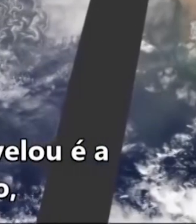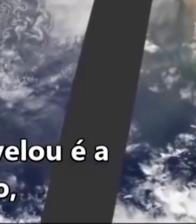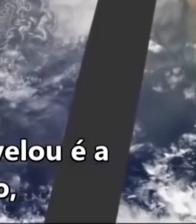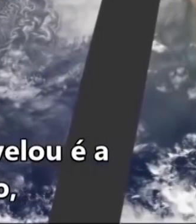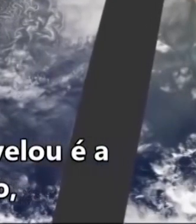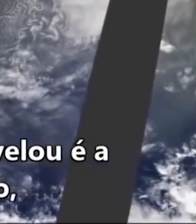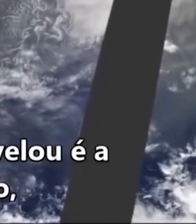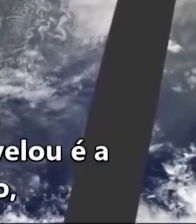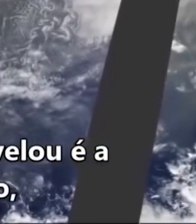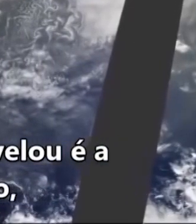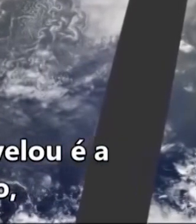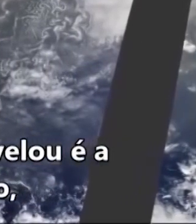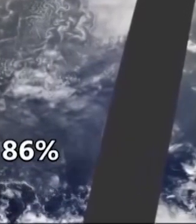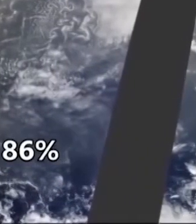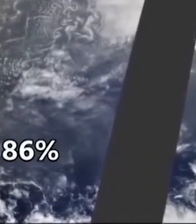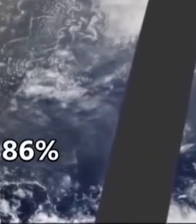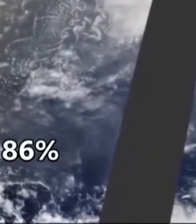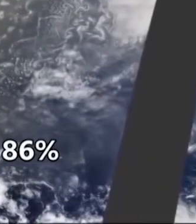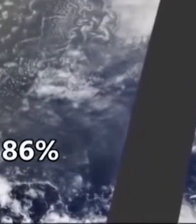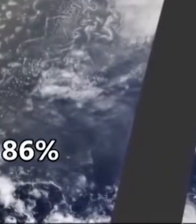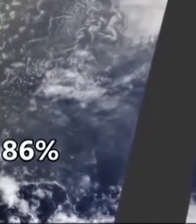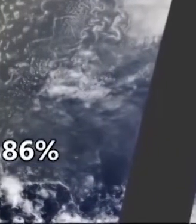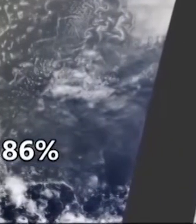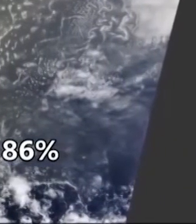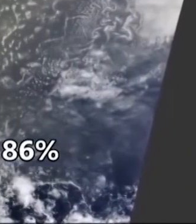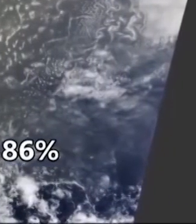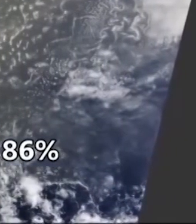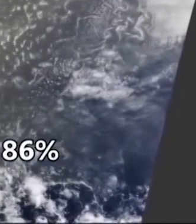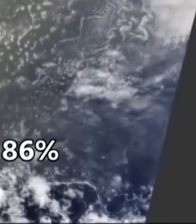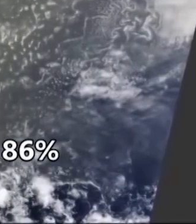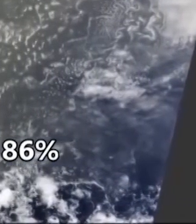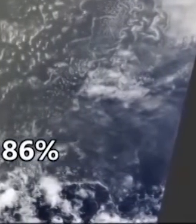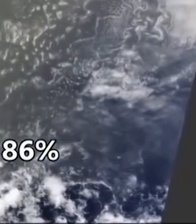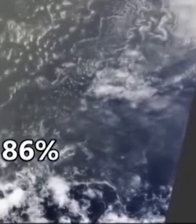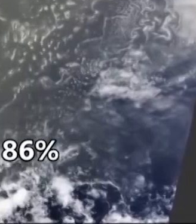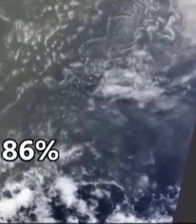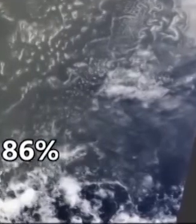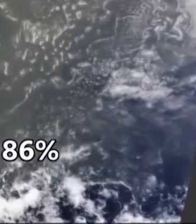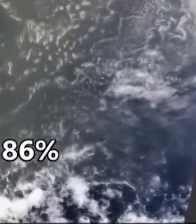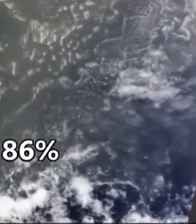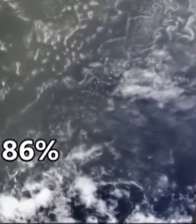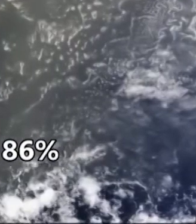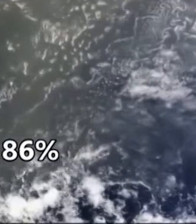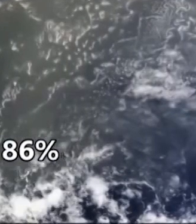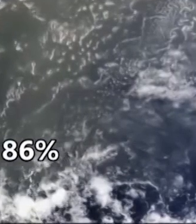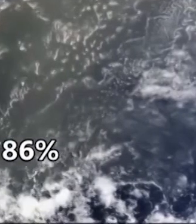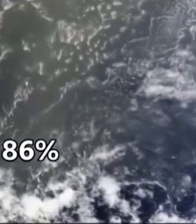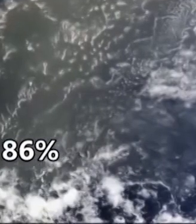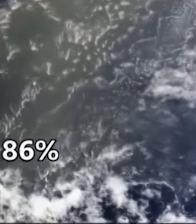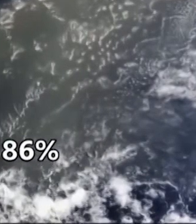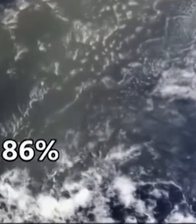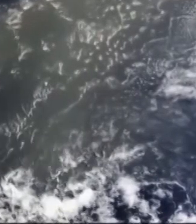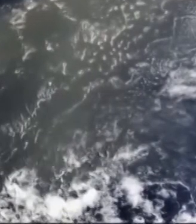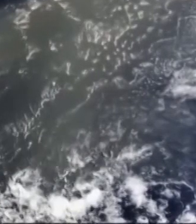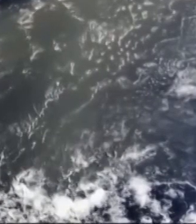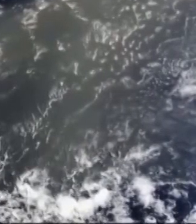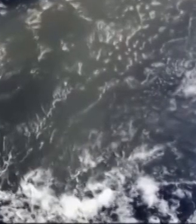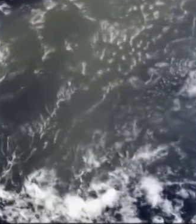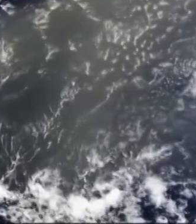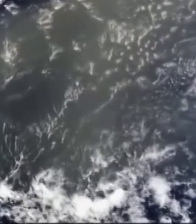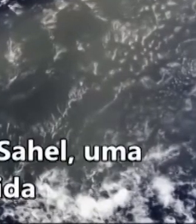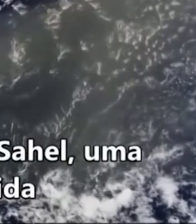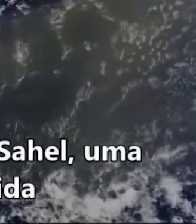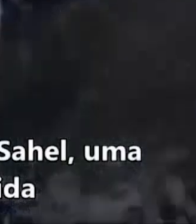the connection's variability, changing as much as 86% between 2007 and 2011.